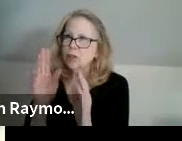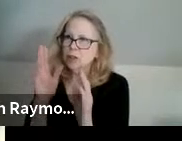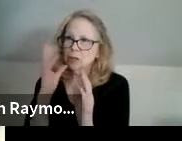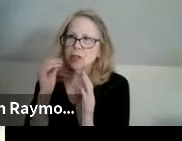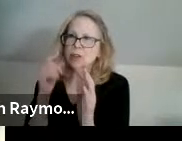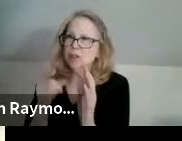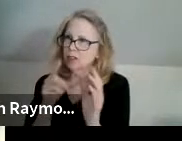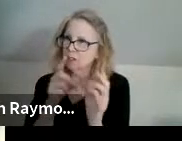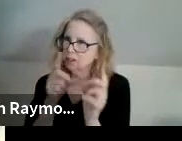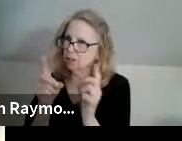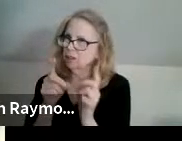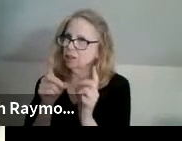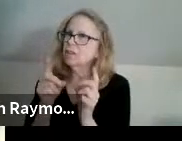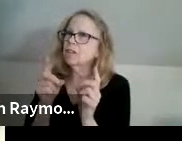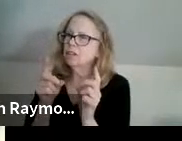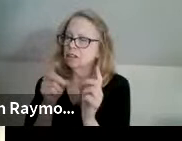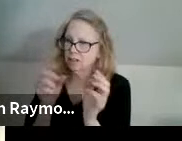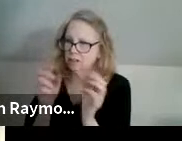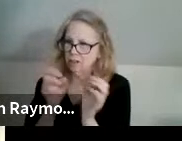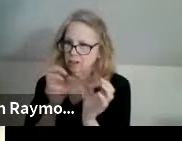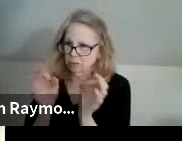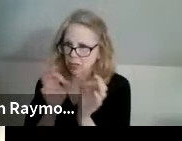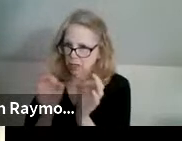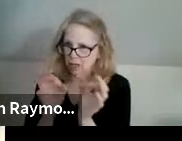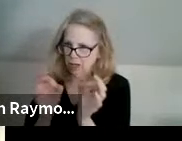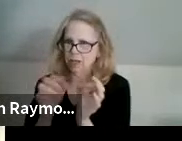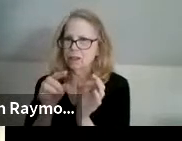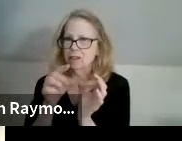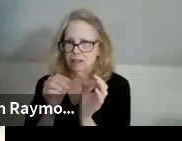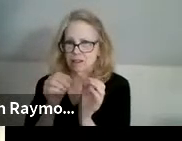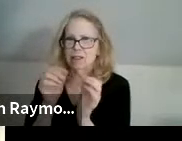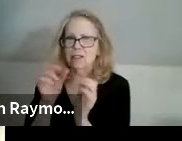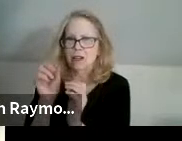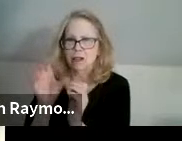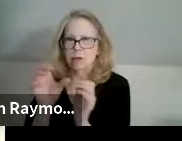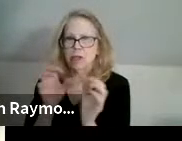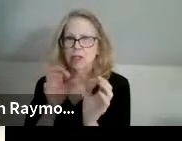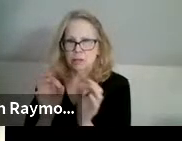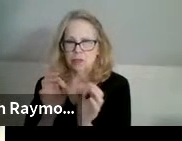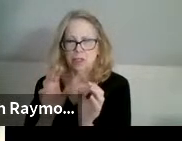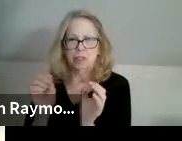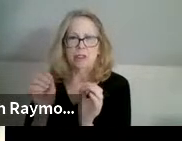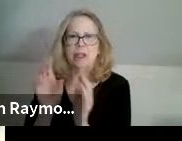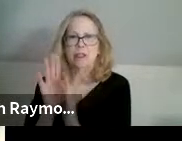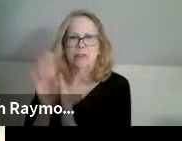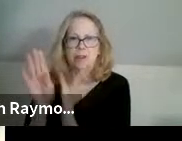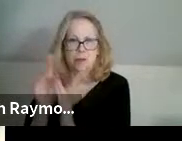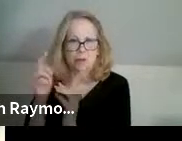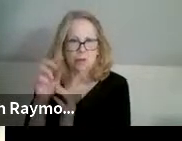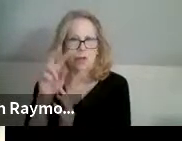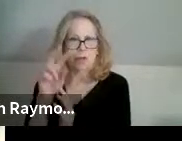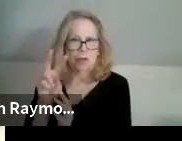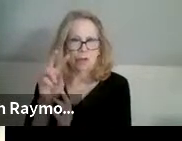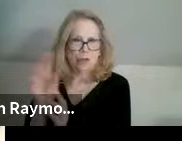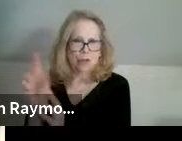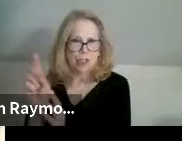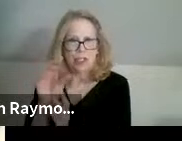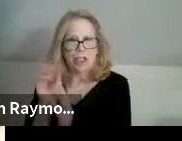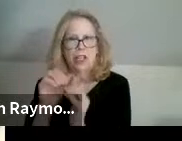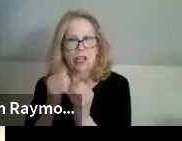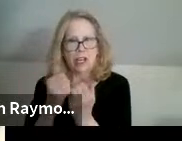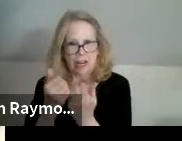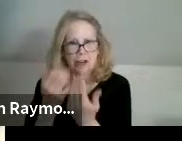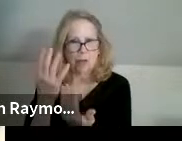document explains accessible user interface design and development for the 2D and how it